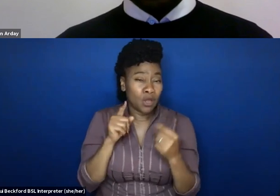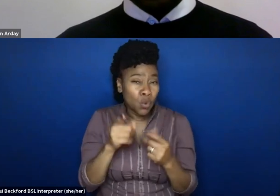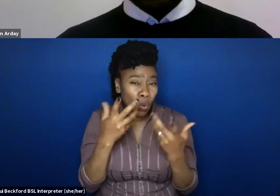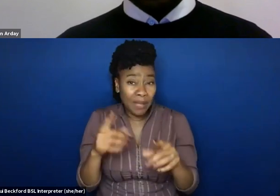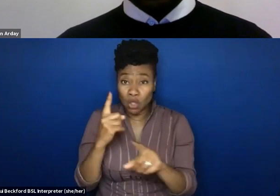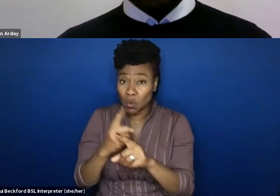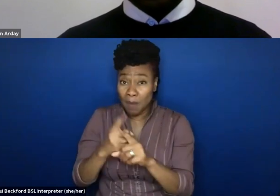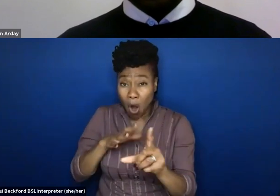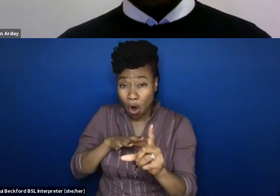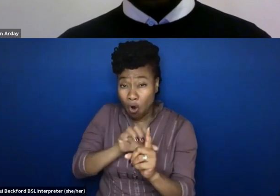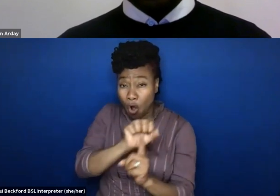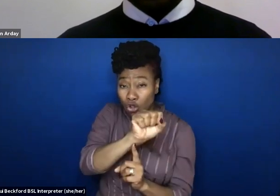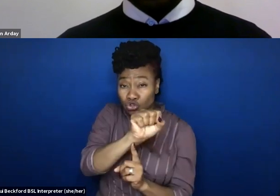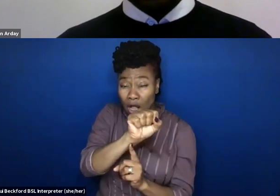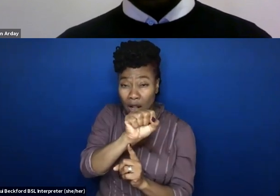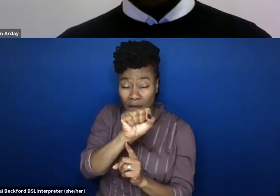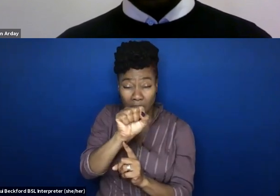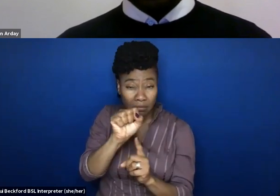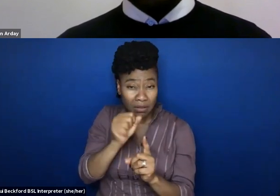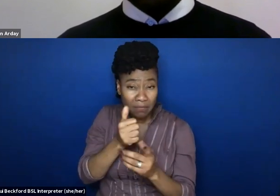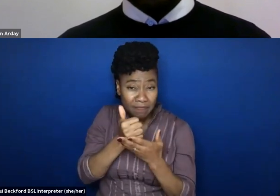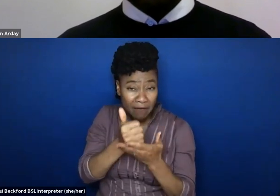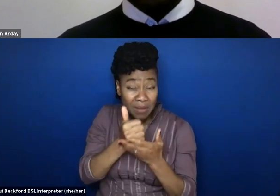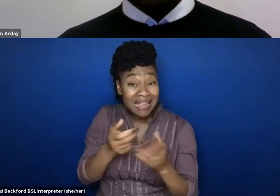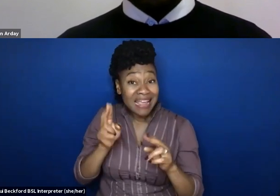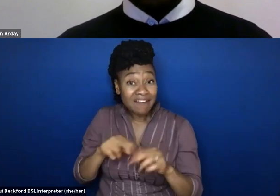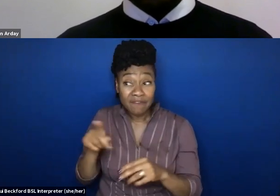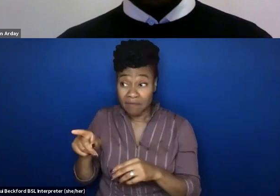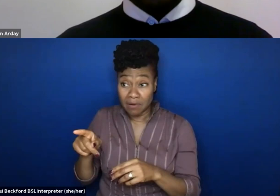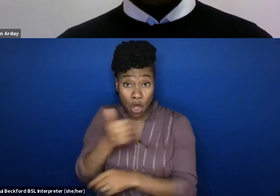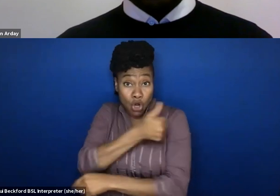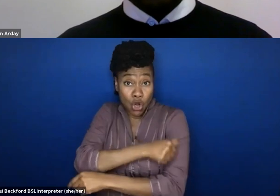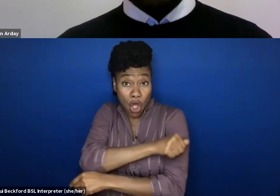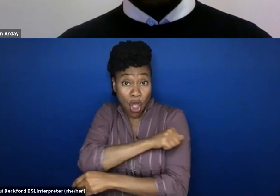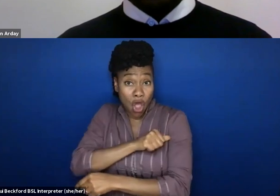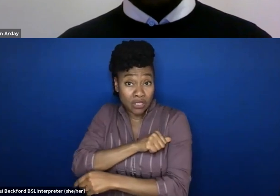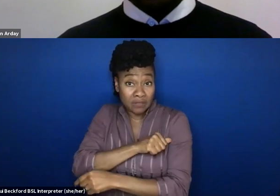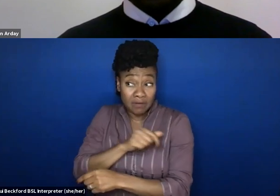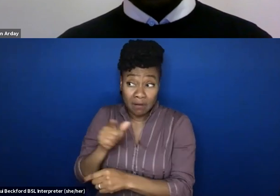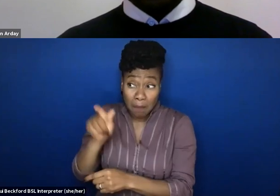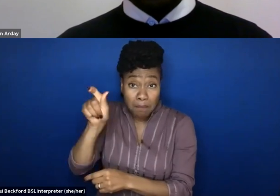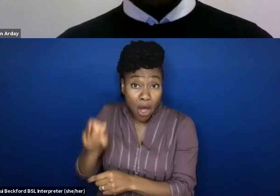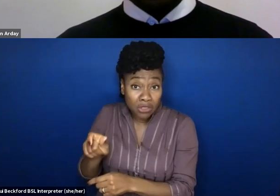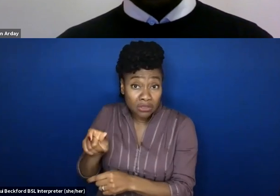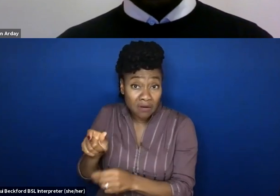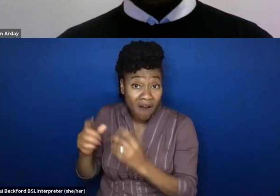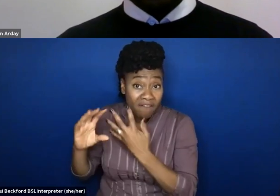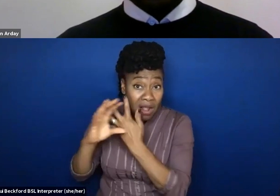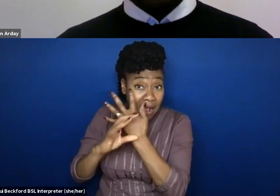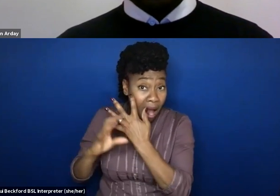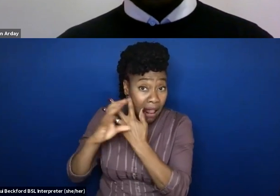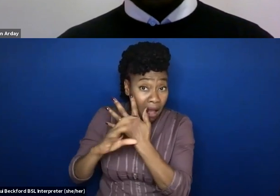Had there been senior nurses of color on the wards that time, that they might have been able to